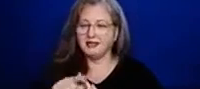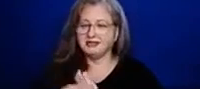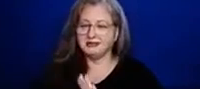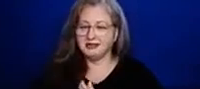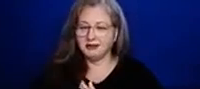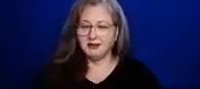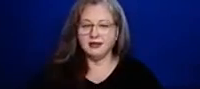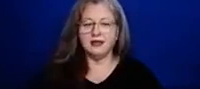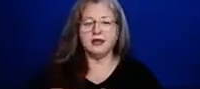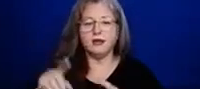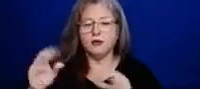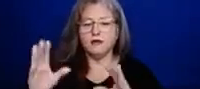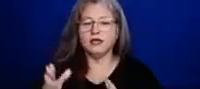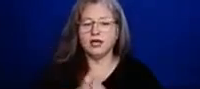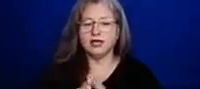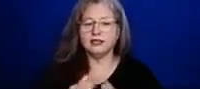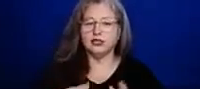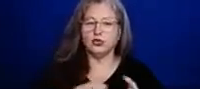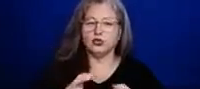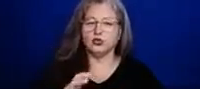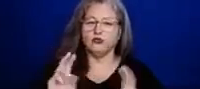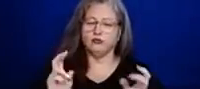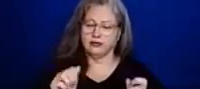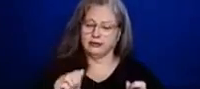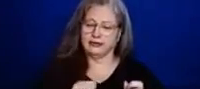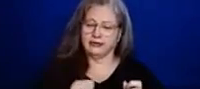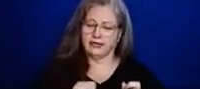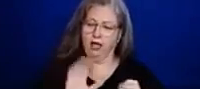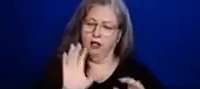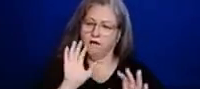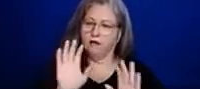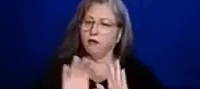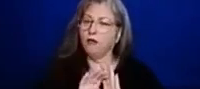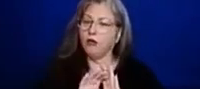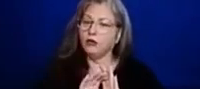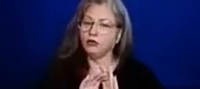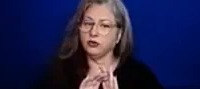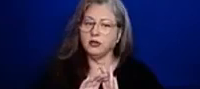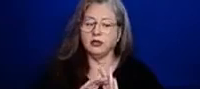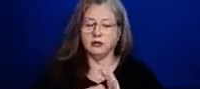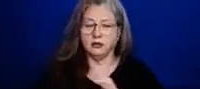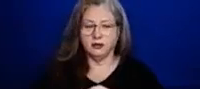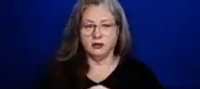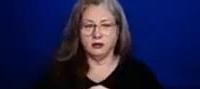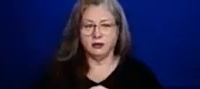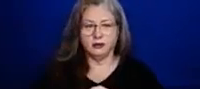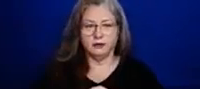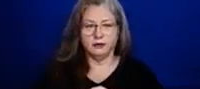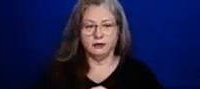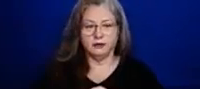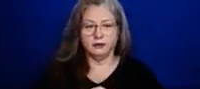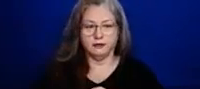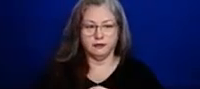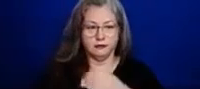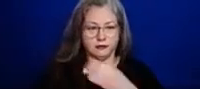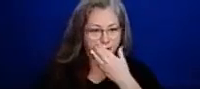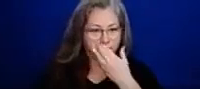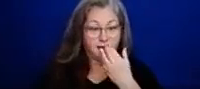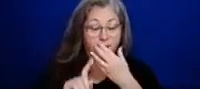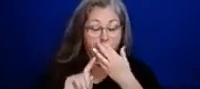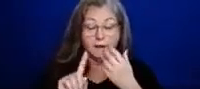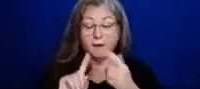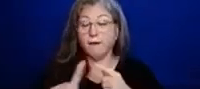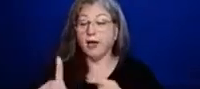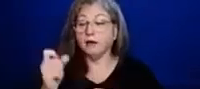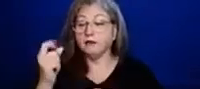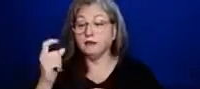exercise. The professor asked us to do a self-portrait, and it was with this with the